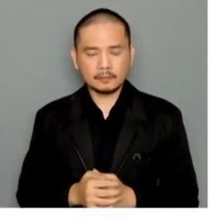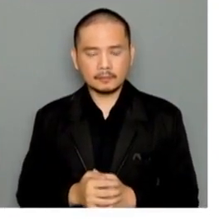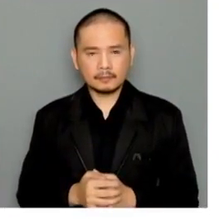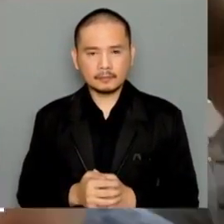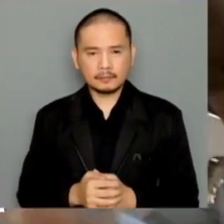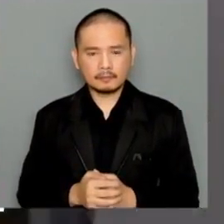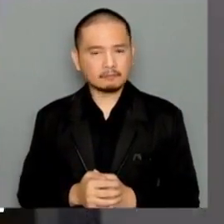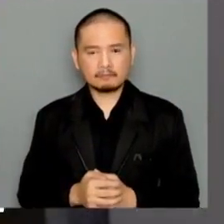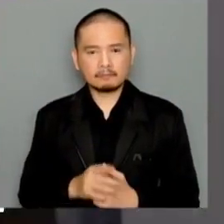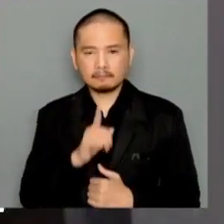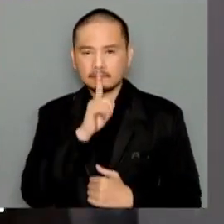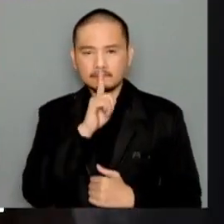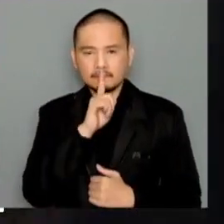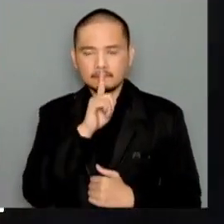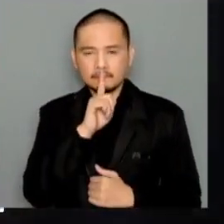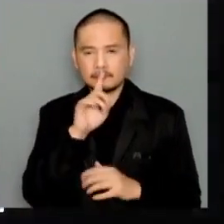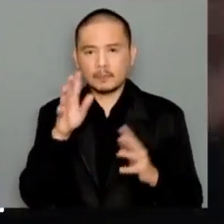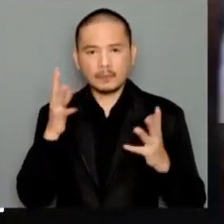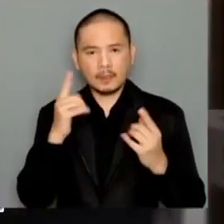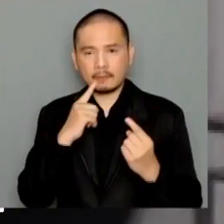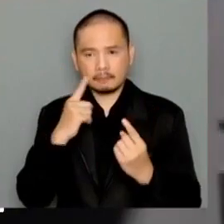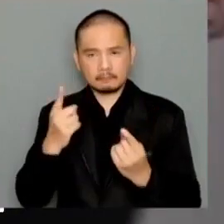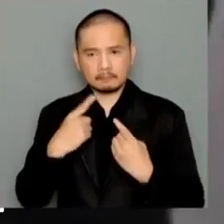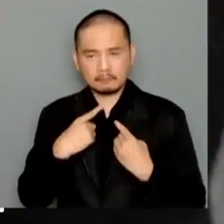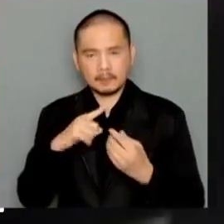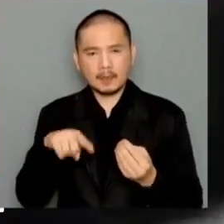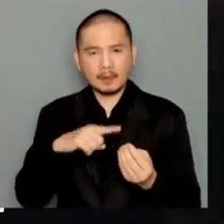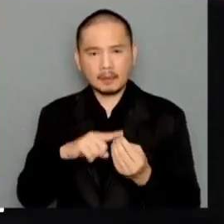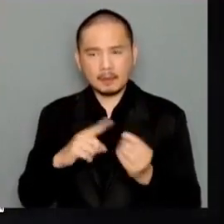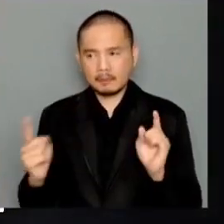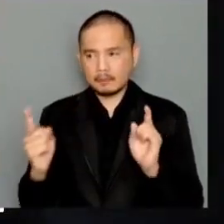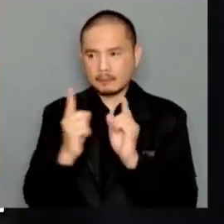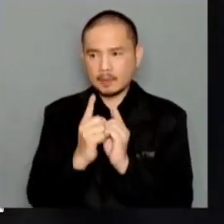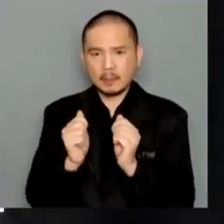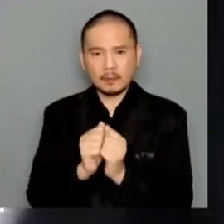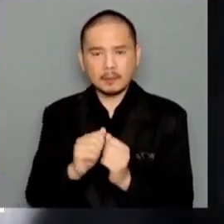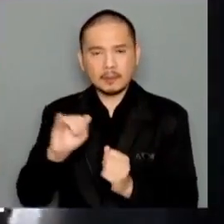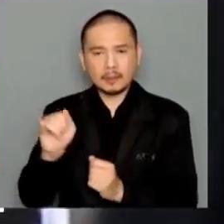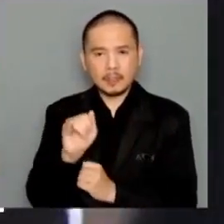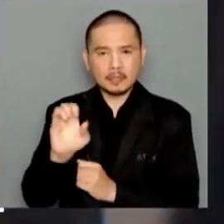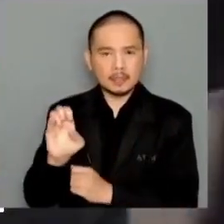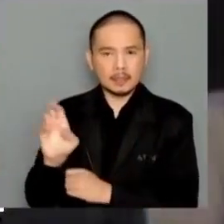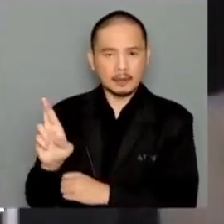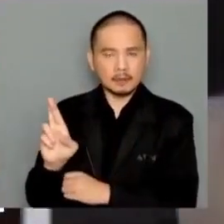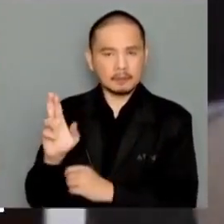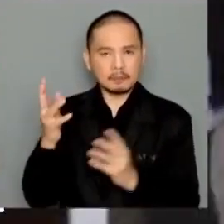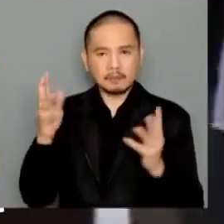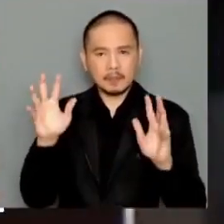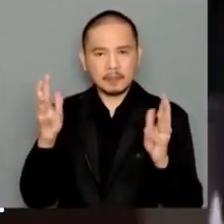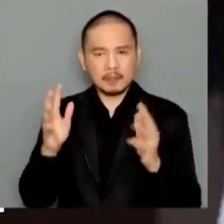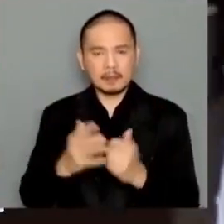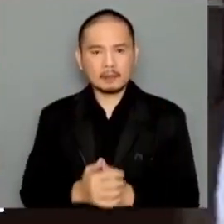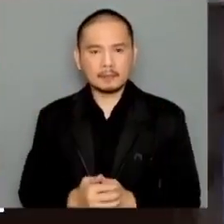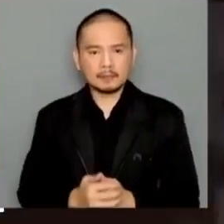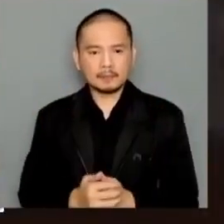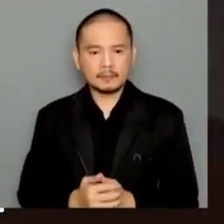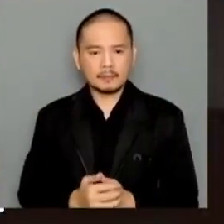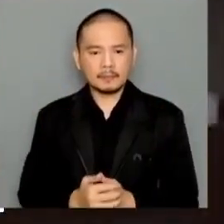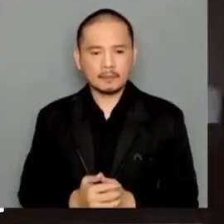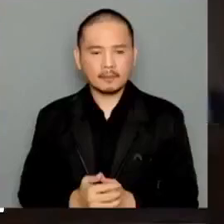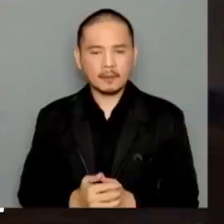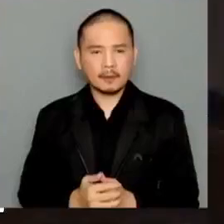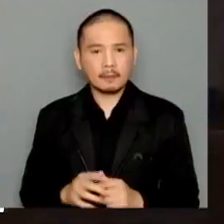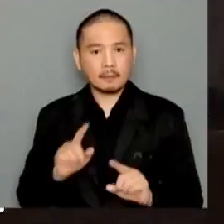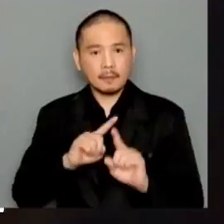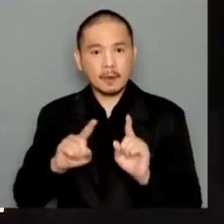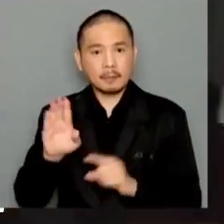He did not say anything about speaking to Secretary Remulla, Rica, but he said that he